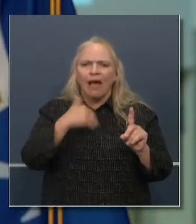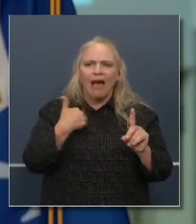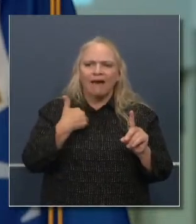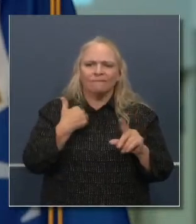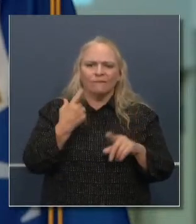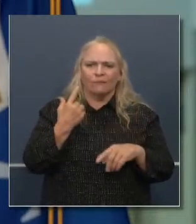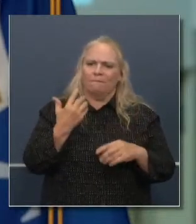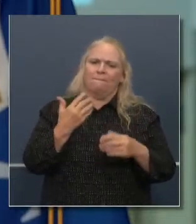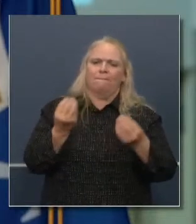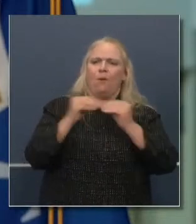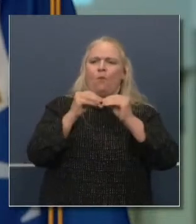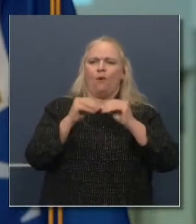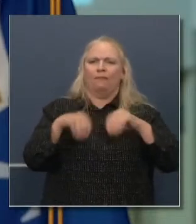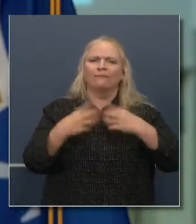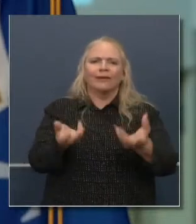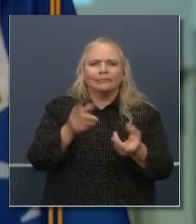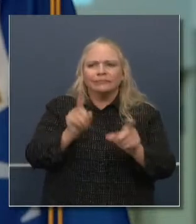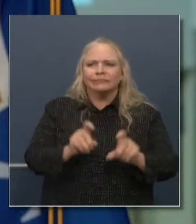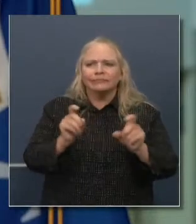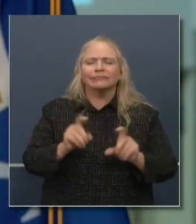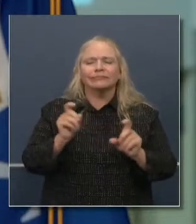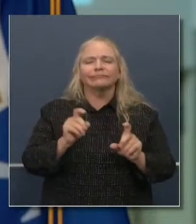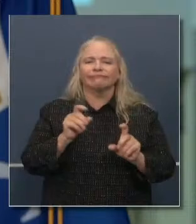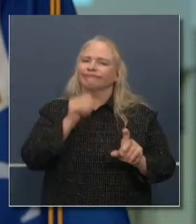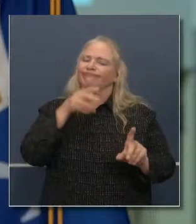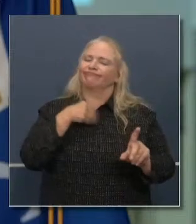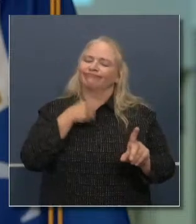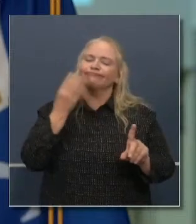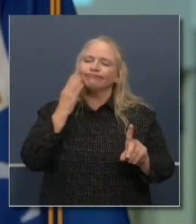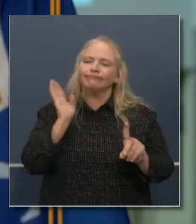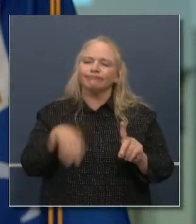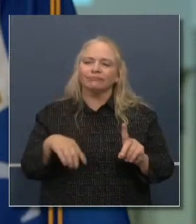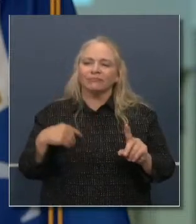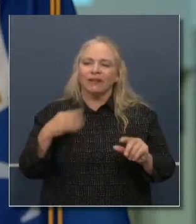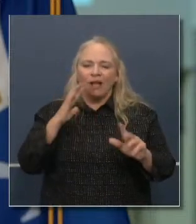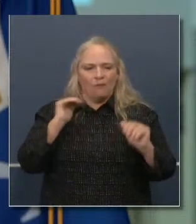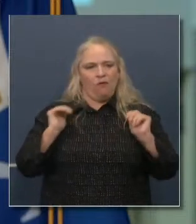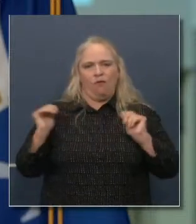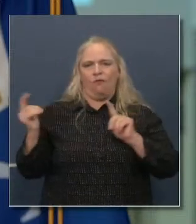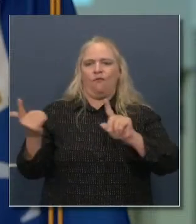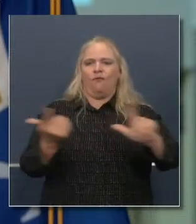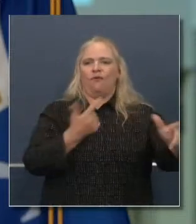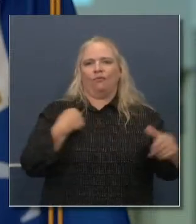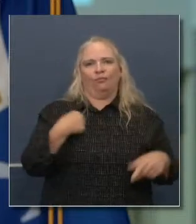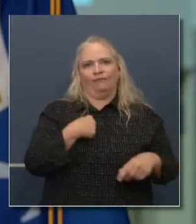even larger scale testing that all of us have been very, very